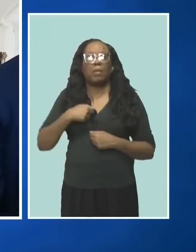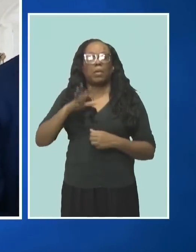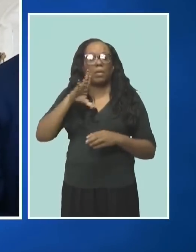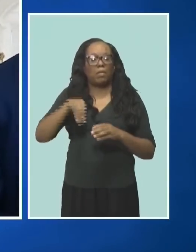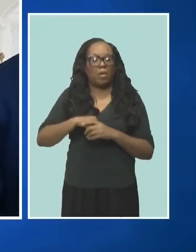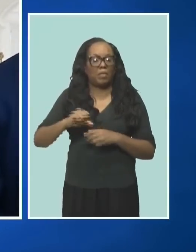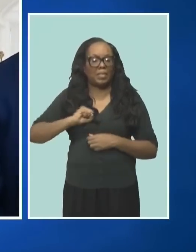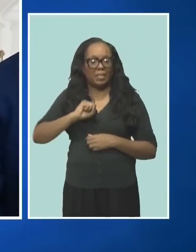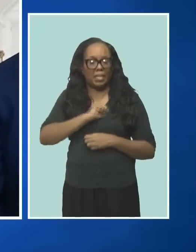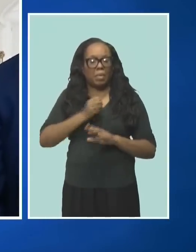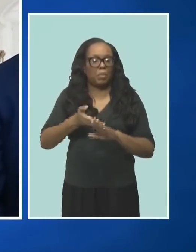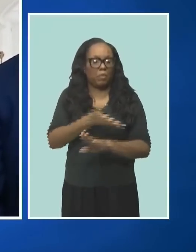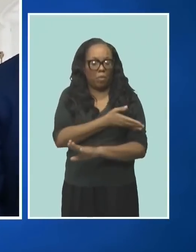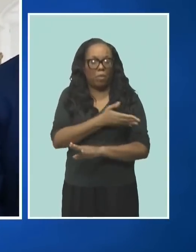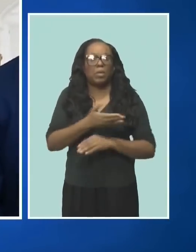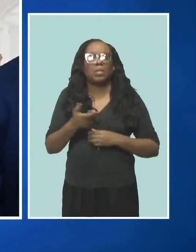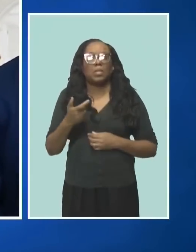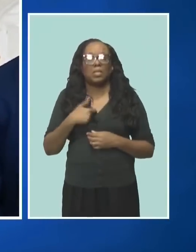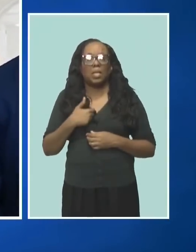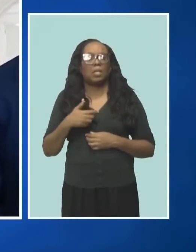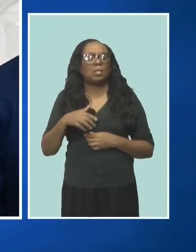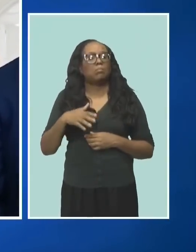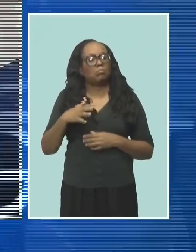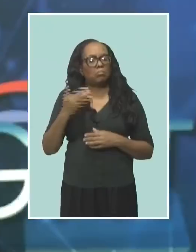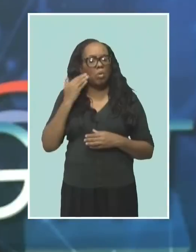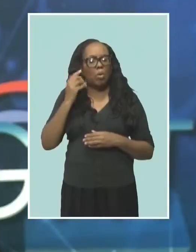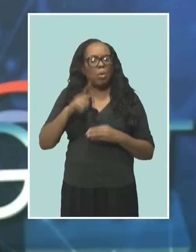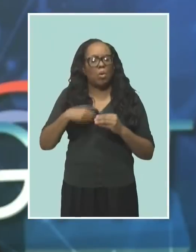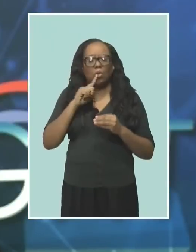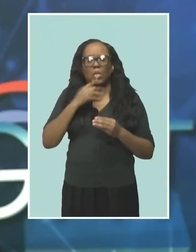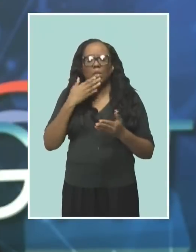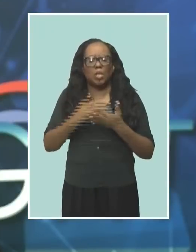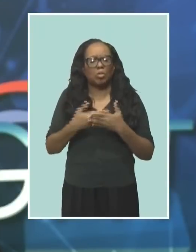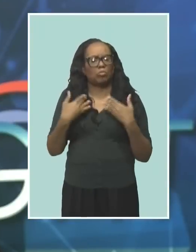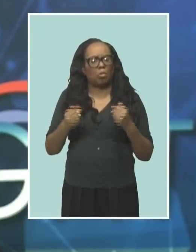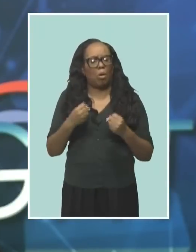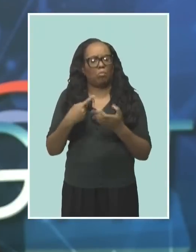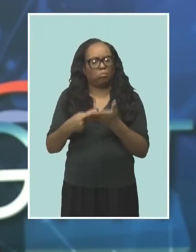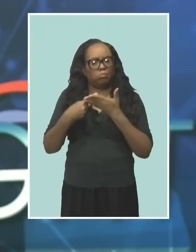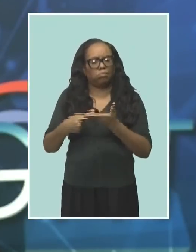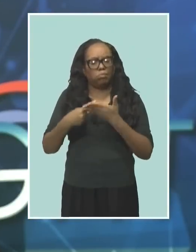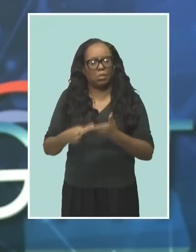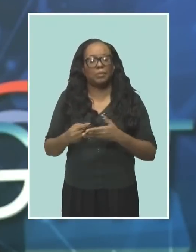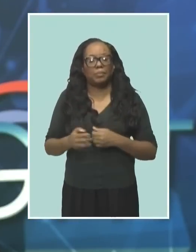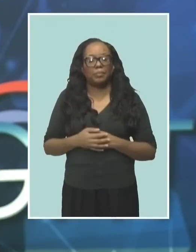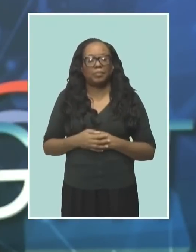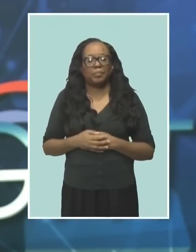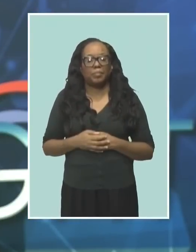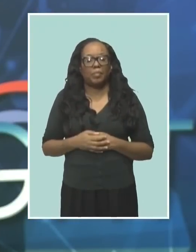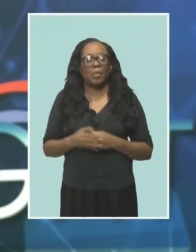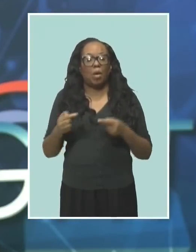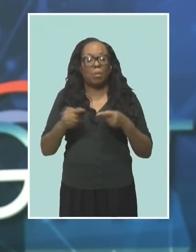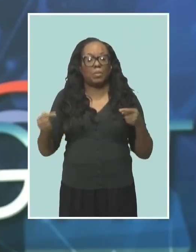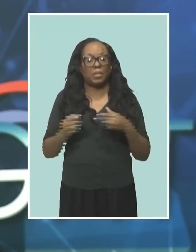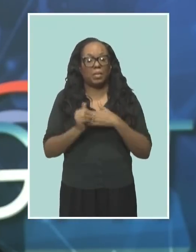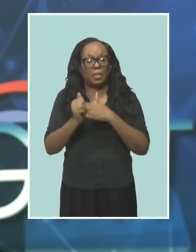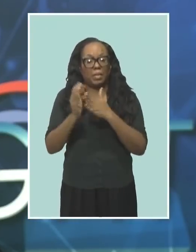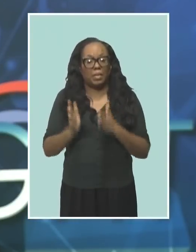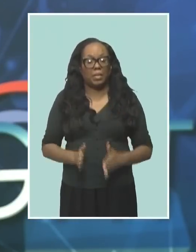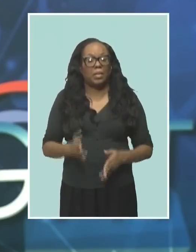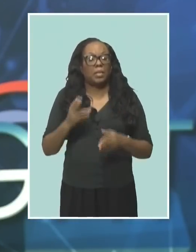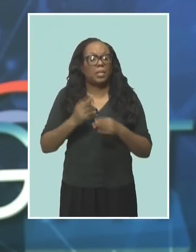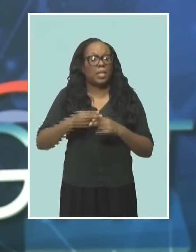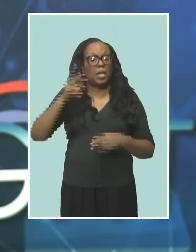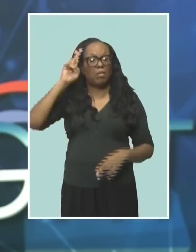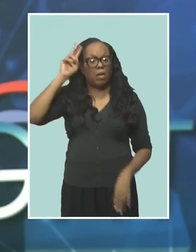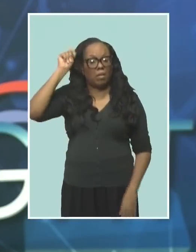to participating in robust debate. Opposition leader Ralph Thorne, in welcoming Senator Worrell, insists the